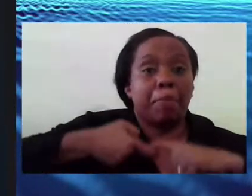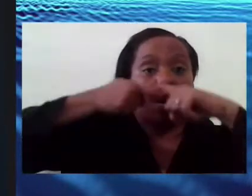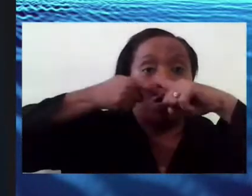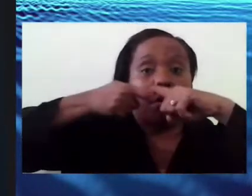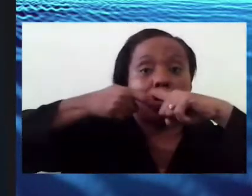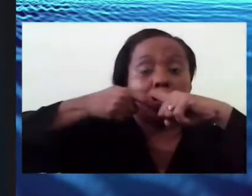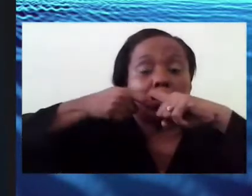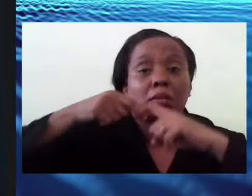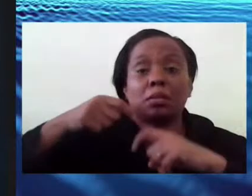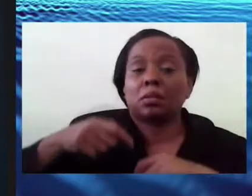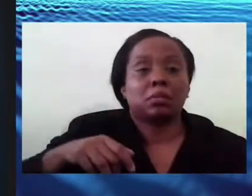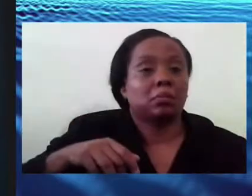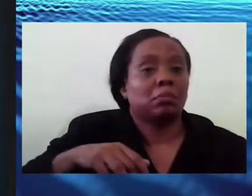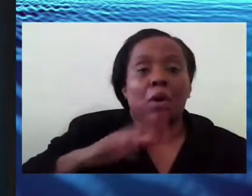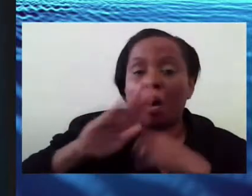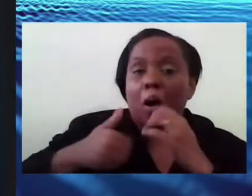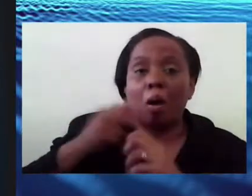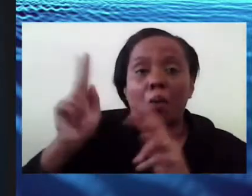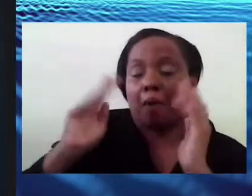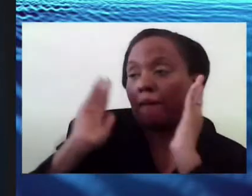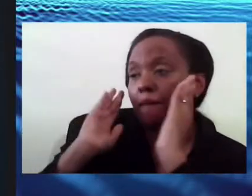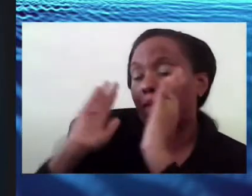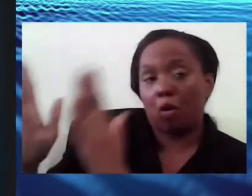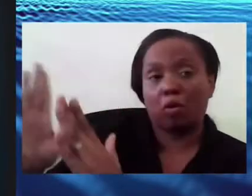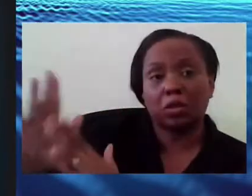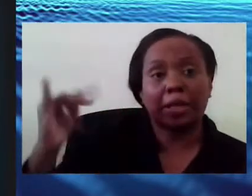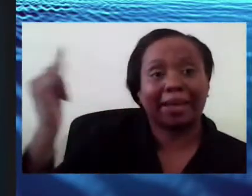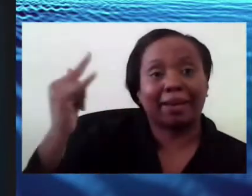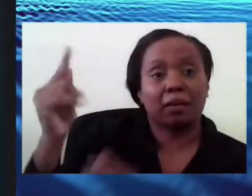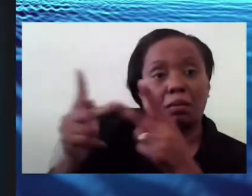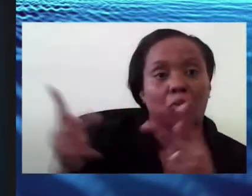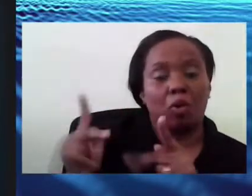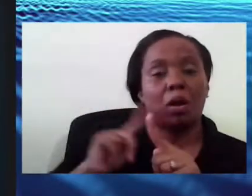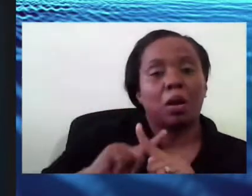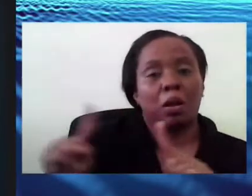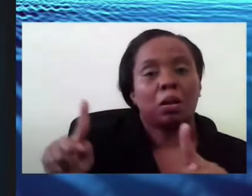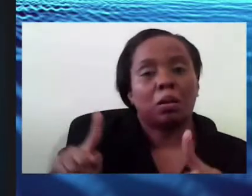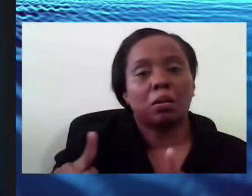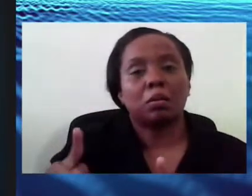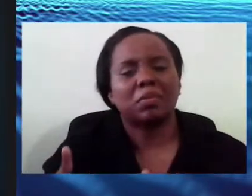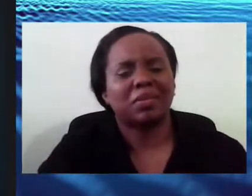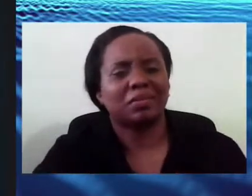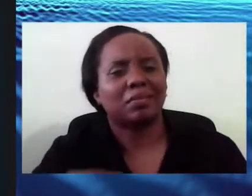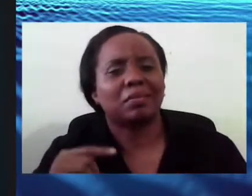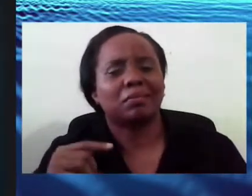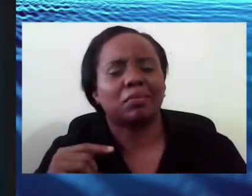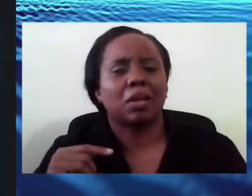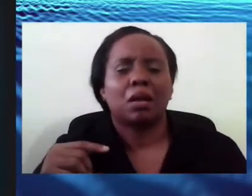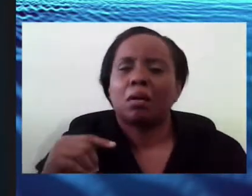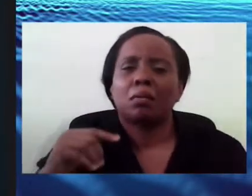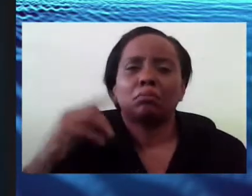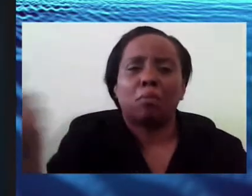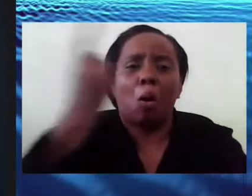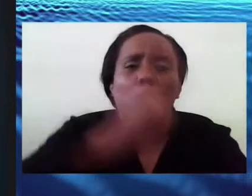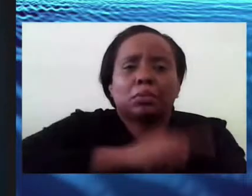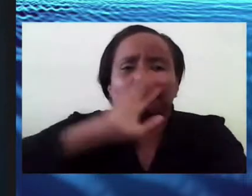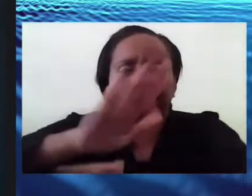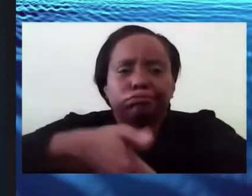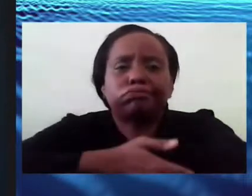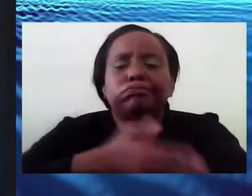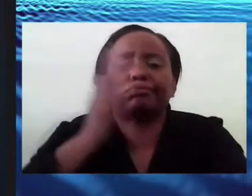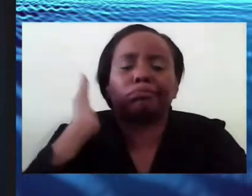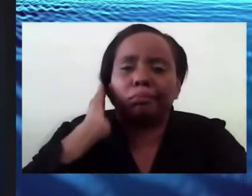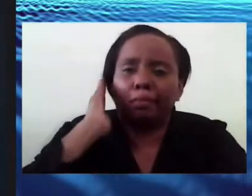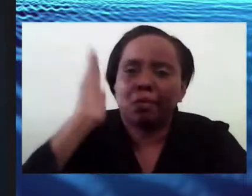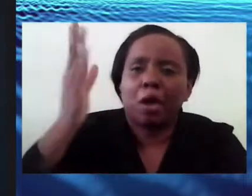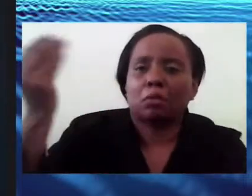airport runway. So that will resume as well. It's effectively a 24/7 operation. I will get an assessment from the